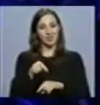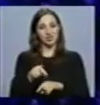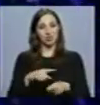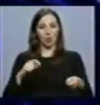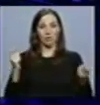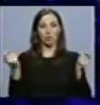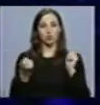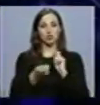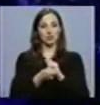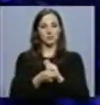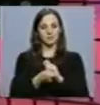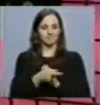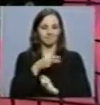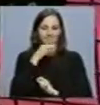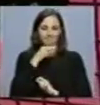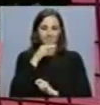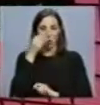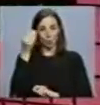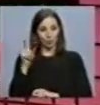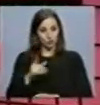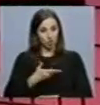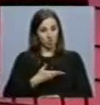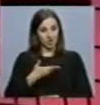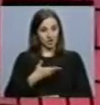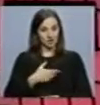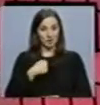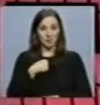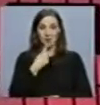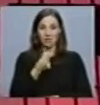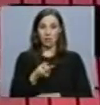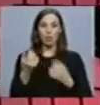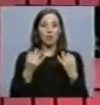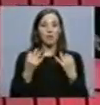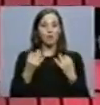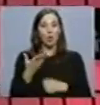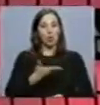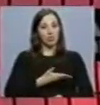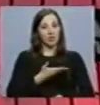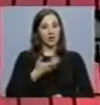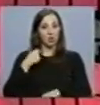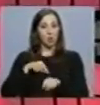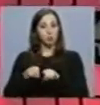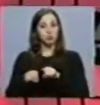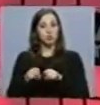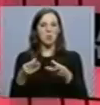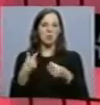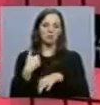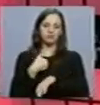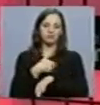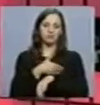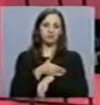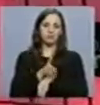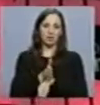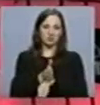revolution. And unhappily, I'm a law professor, I must admit, law and politics are far